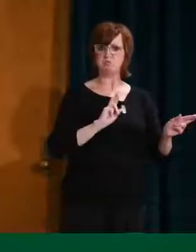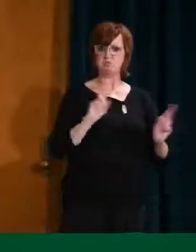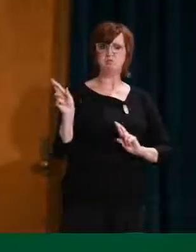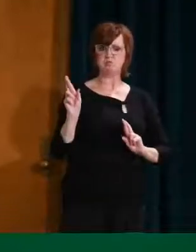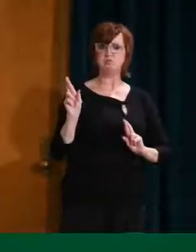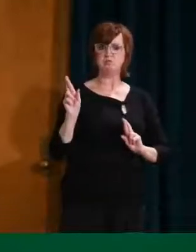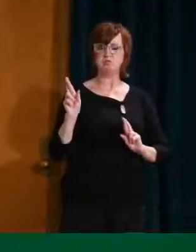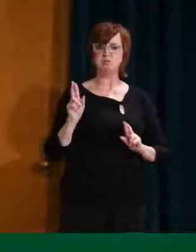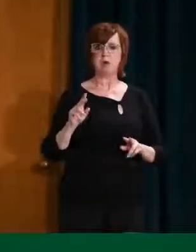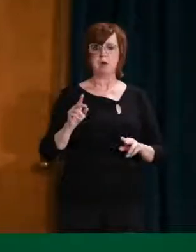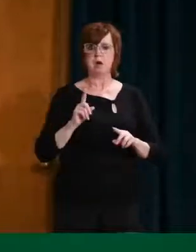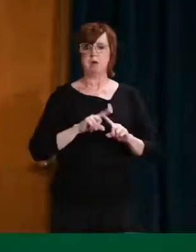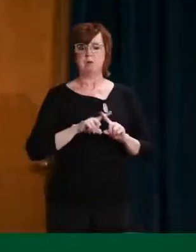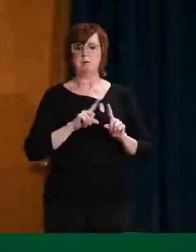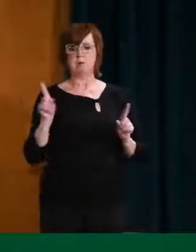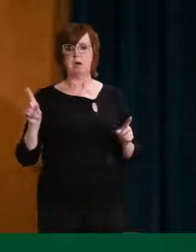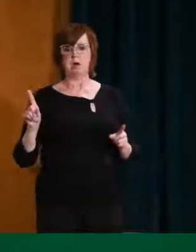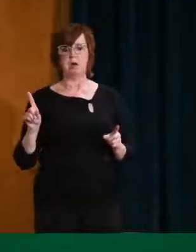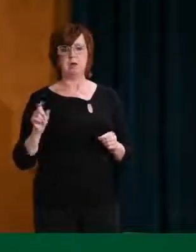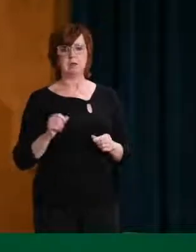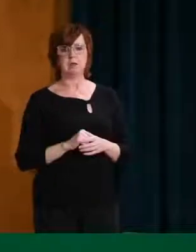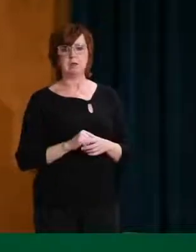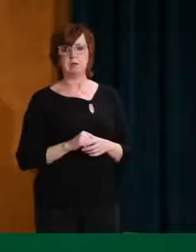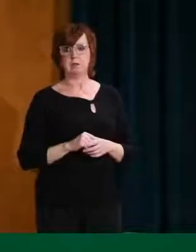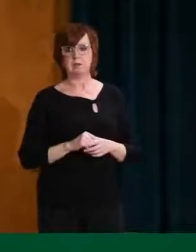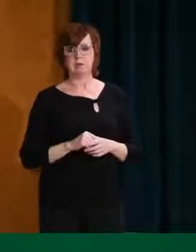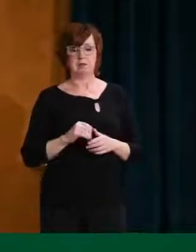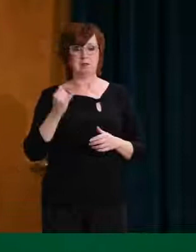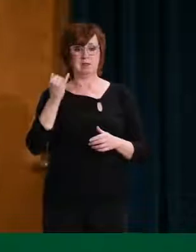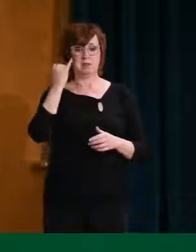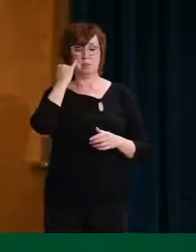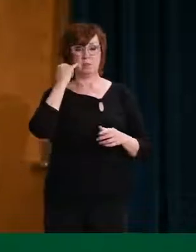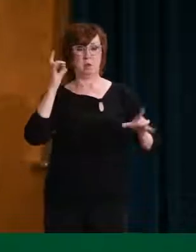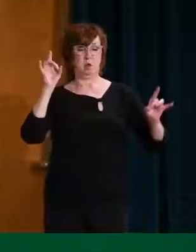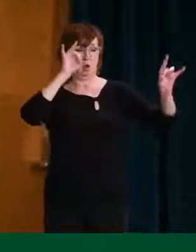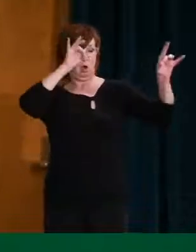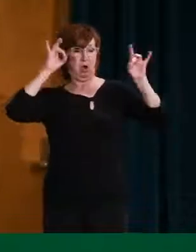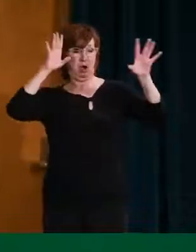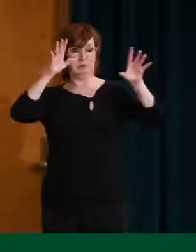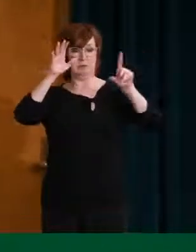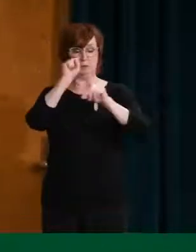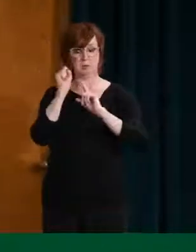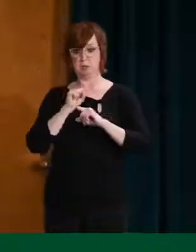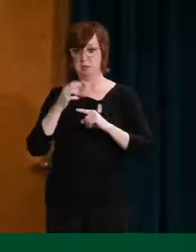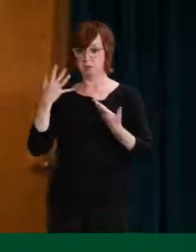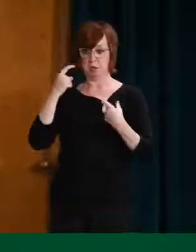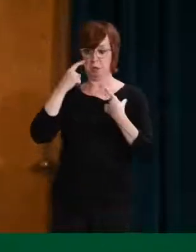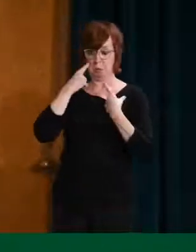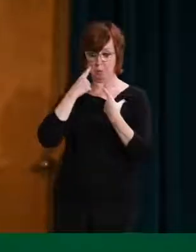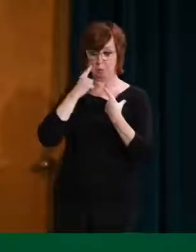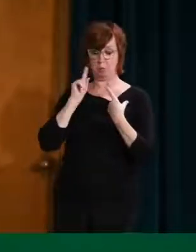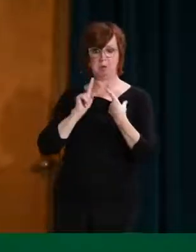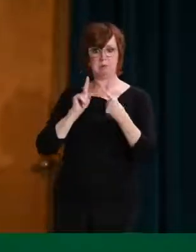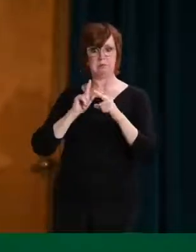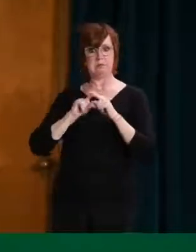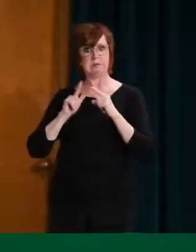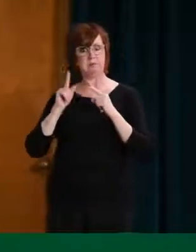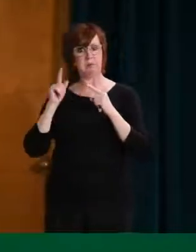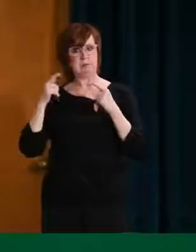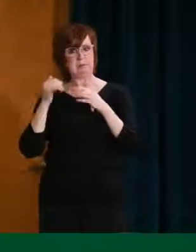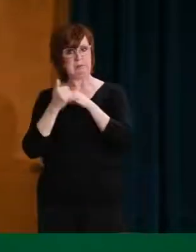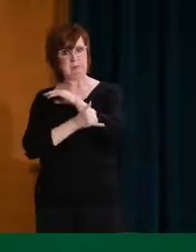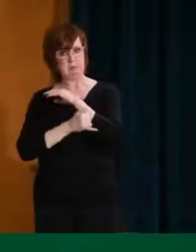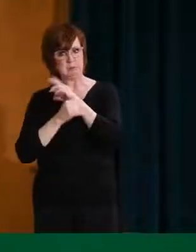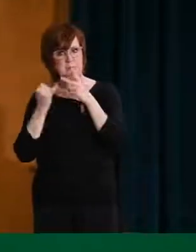that we have seen in other parts of the world that you would go into such